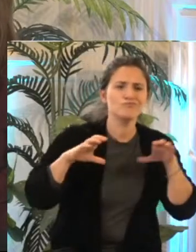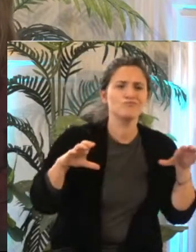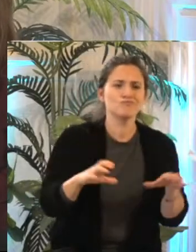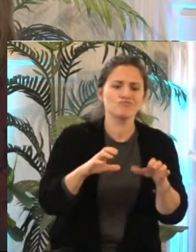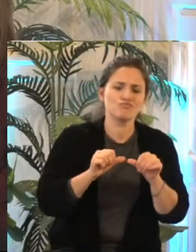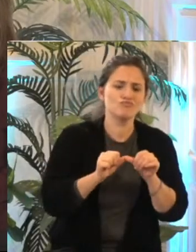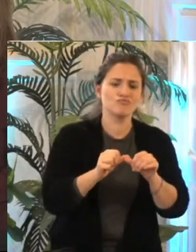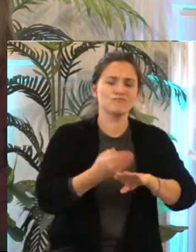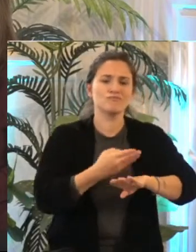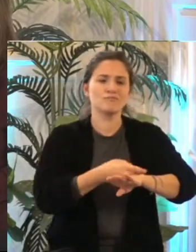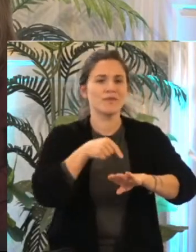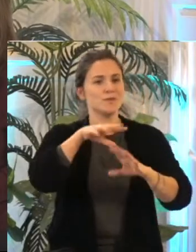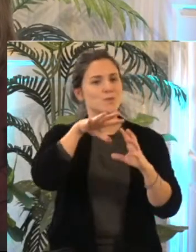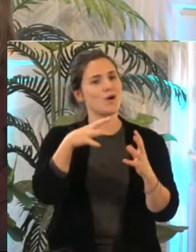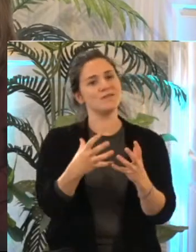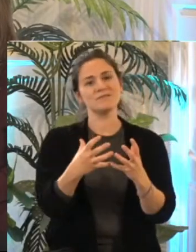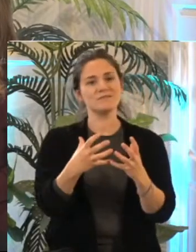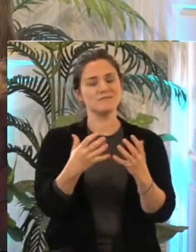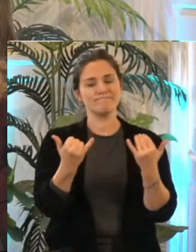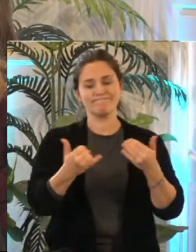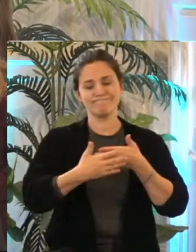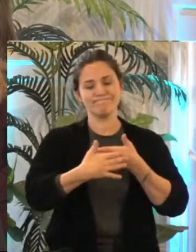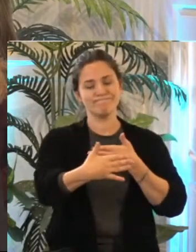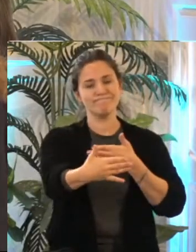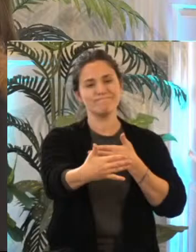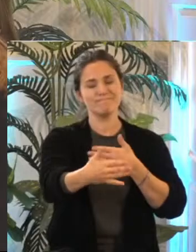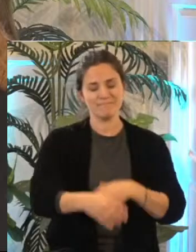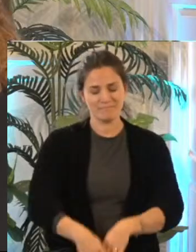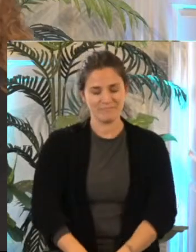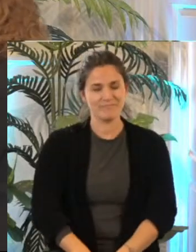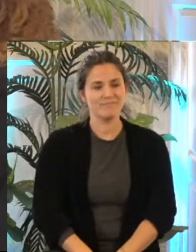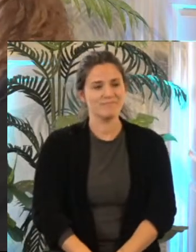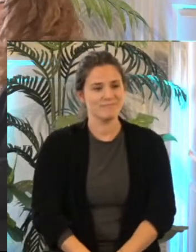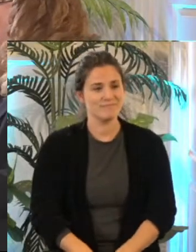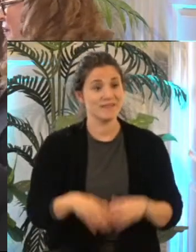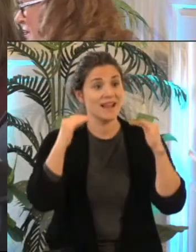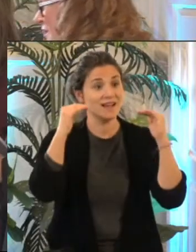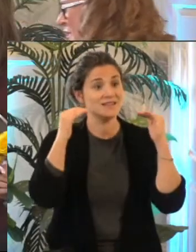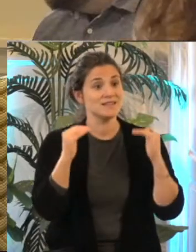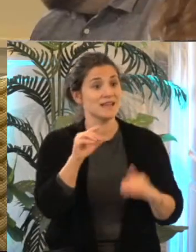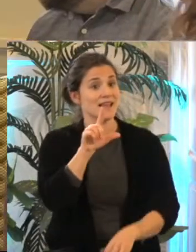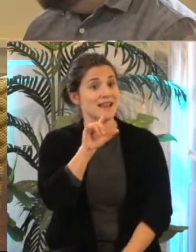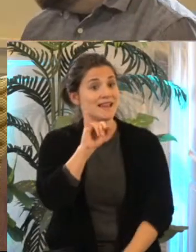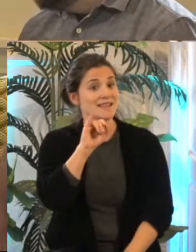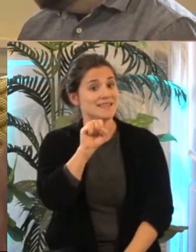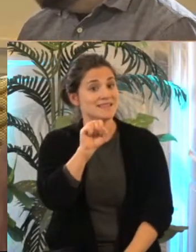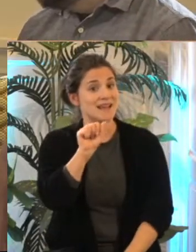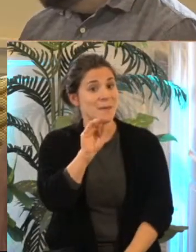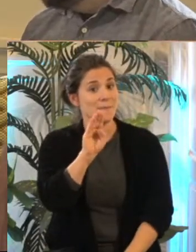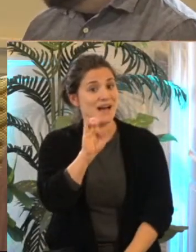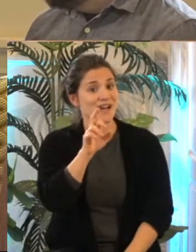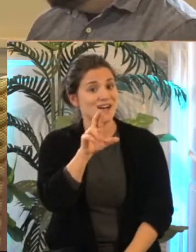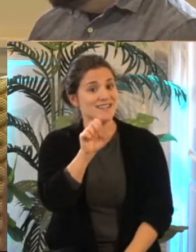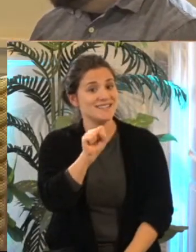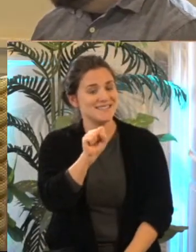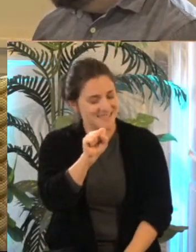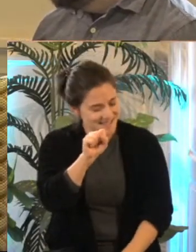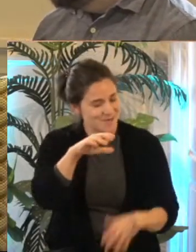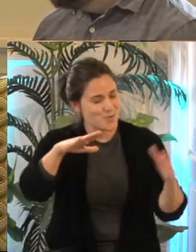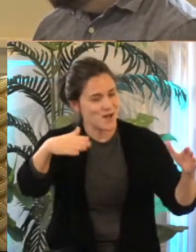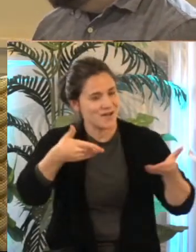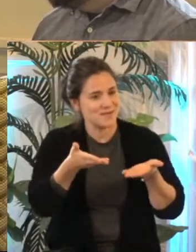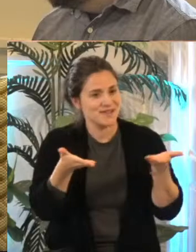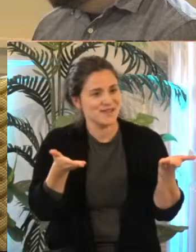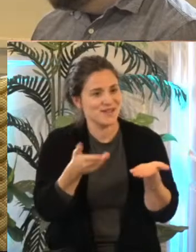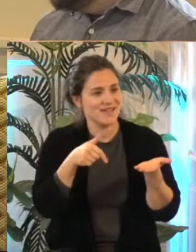the days of your life. Please state your name. Lisa Byers. Lisa Byers, welcome into the family of